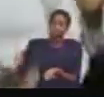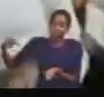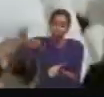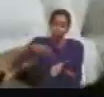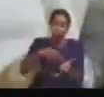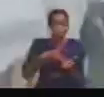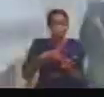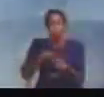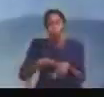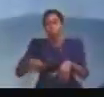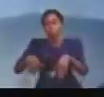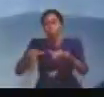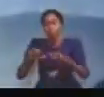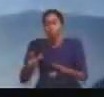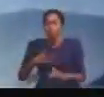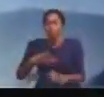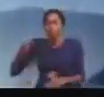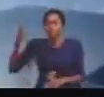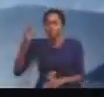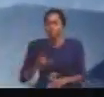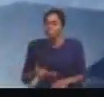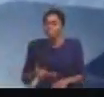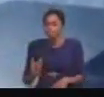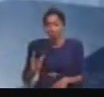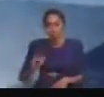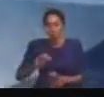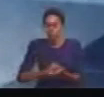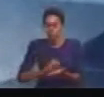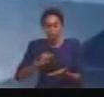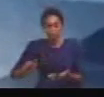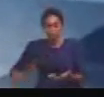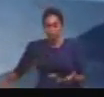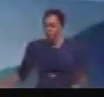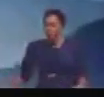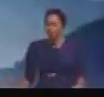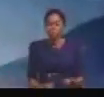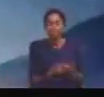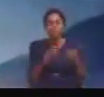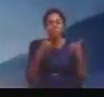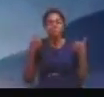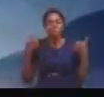from that grave. My God still rolling stones